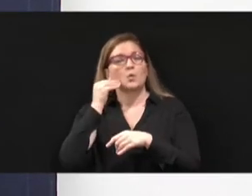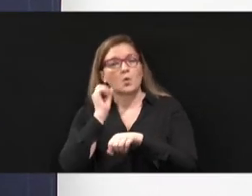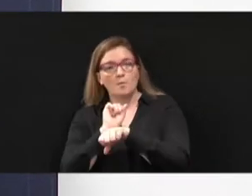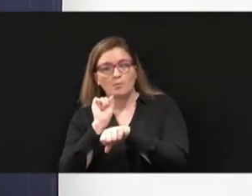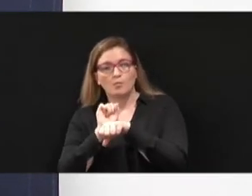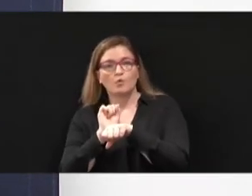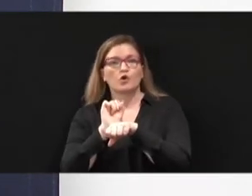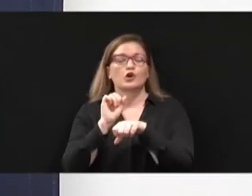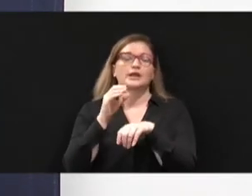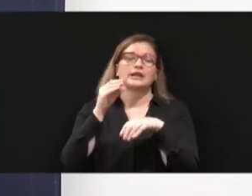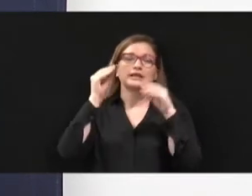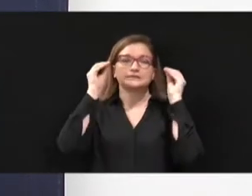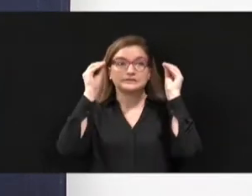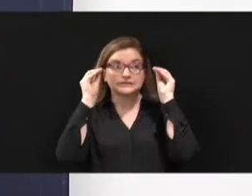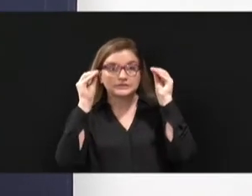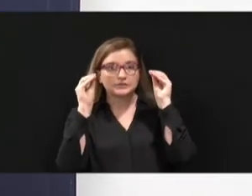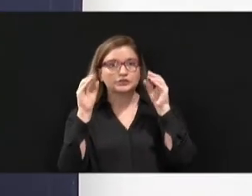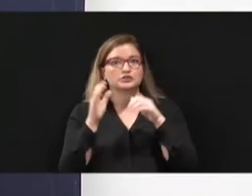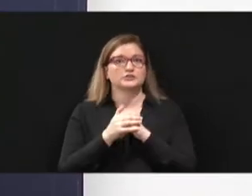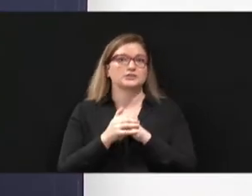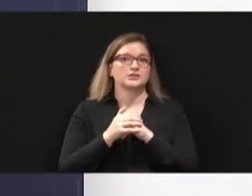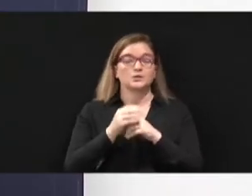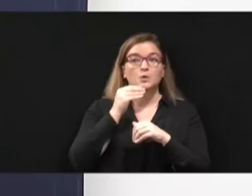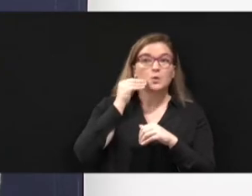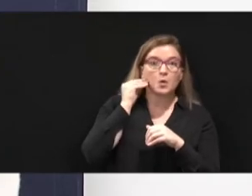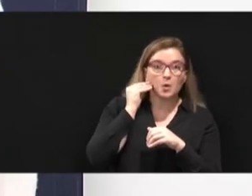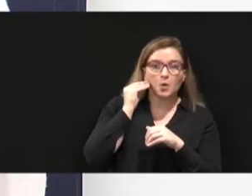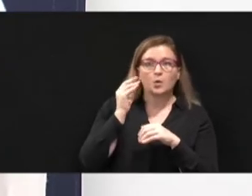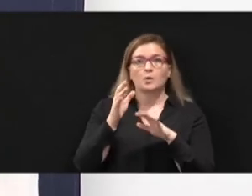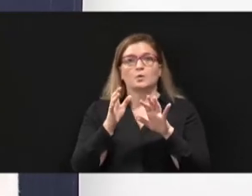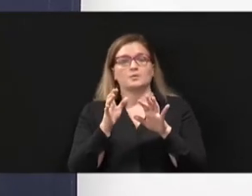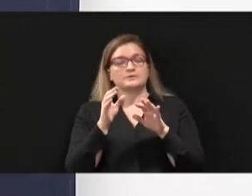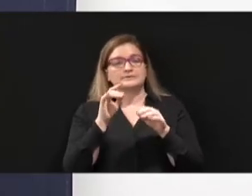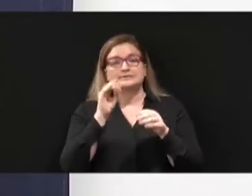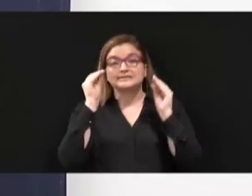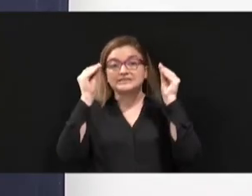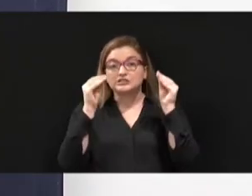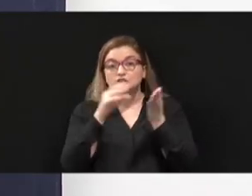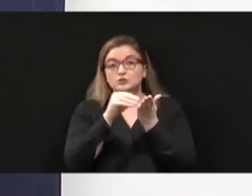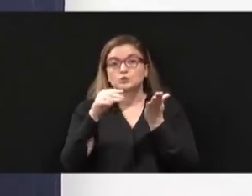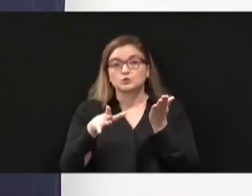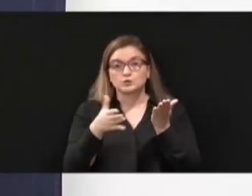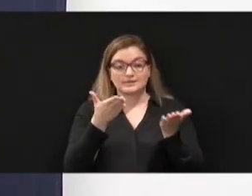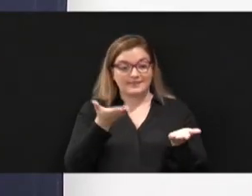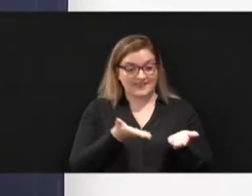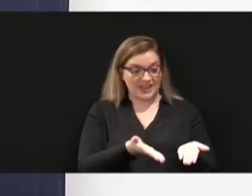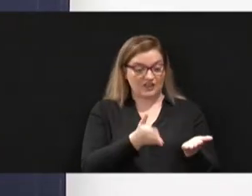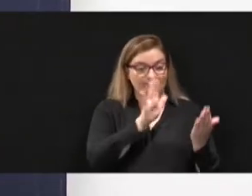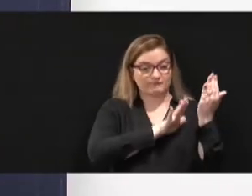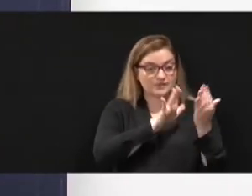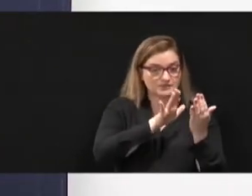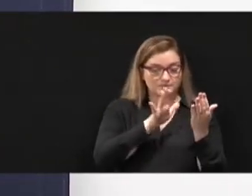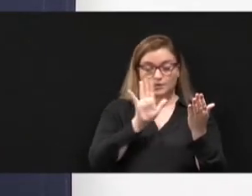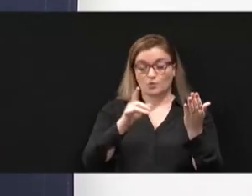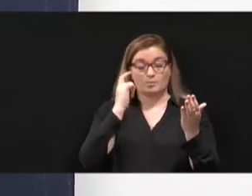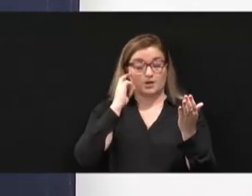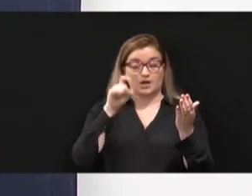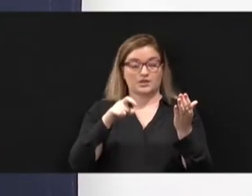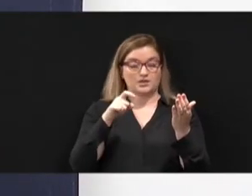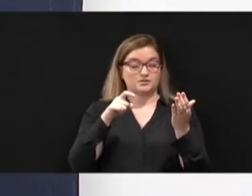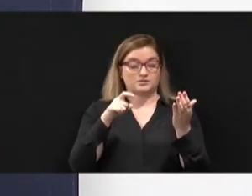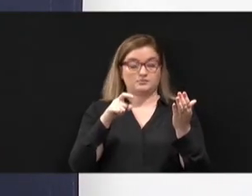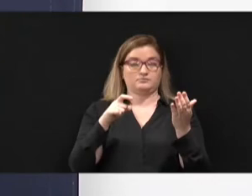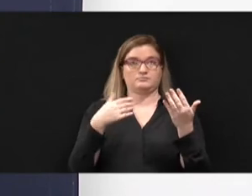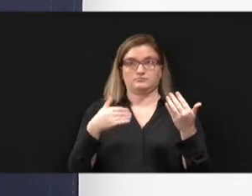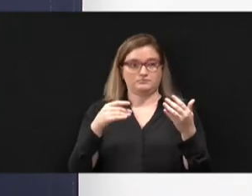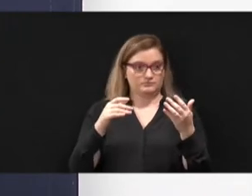same time at home and you're teaching in live person. It's your brain has to think a little differently. So anyway, it is this book for all of us.